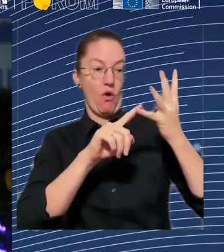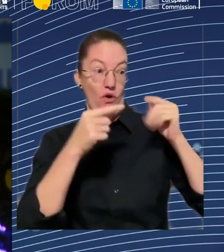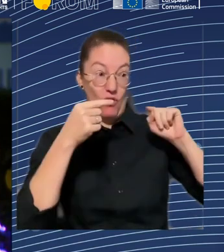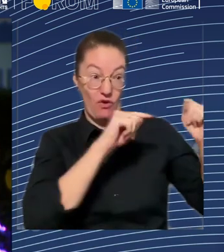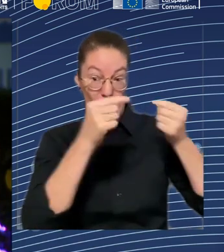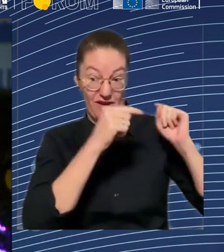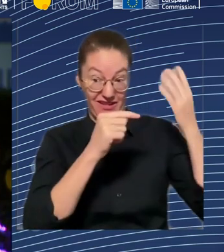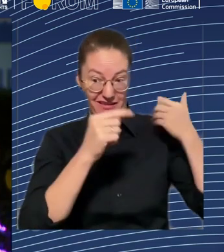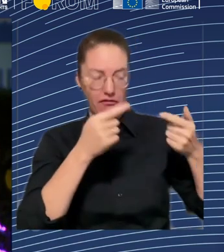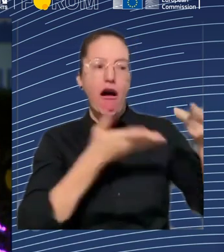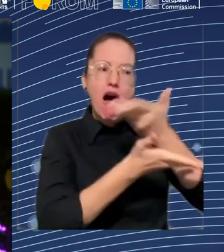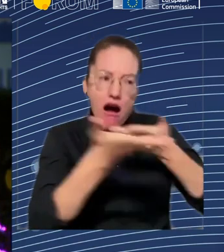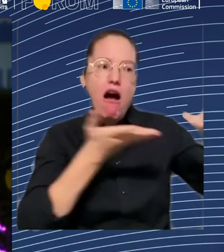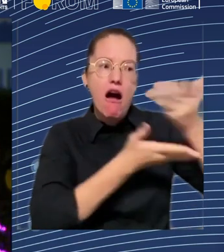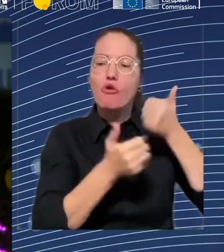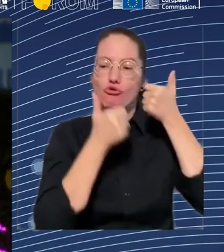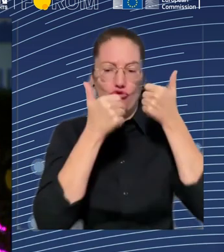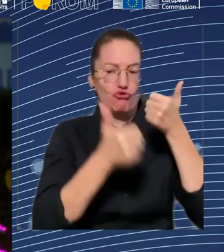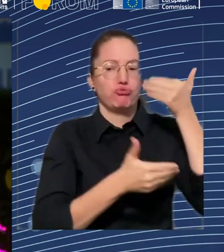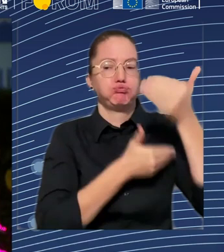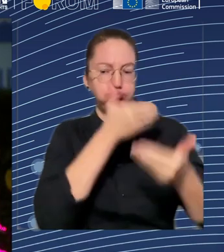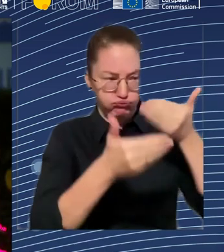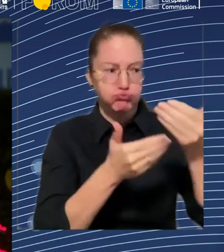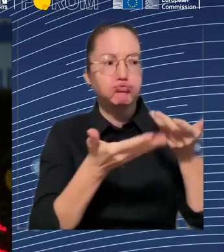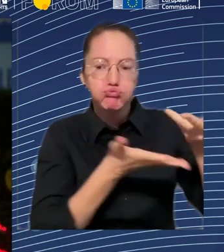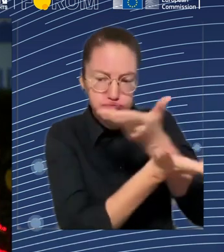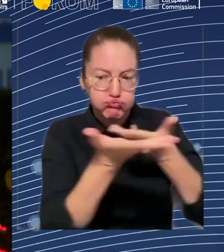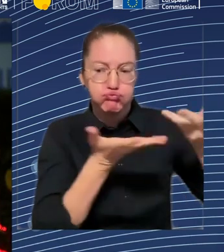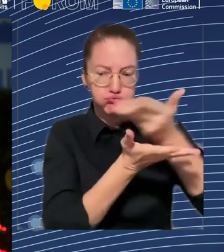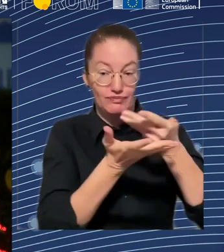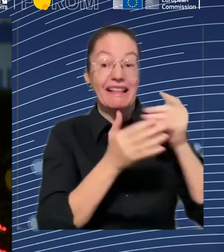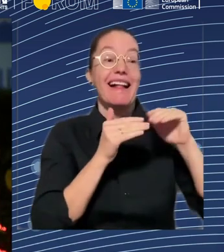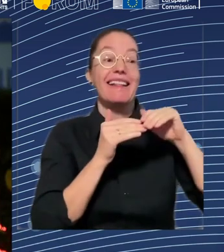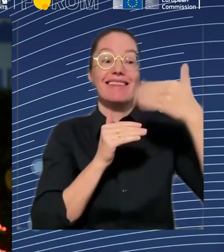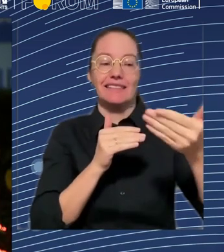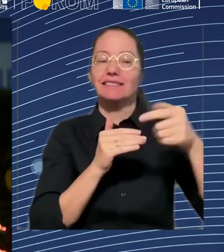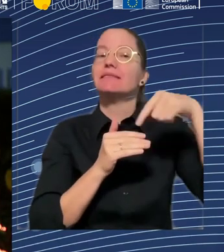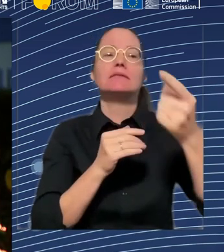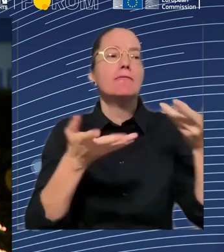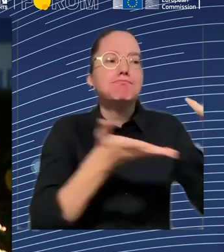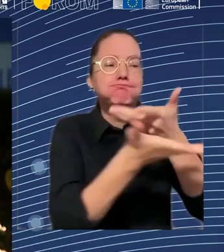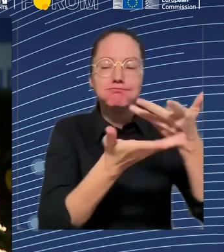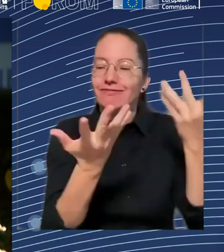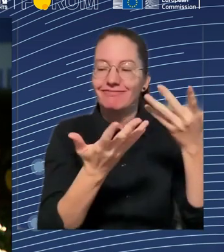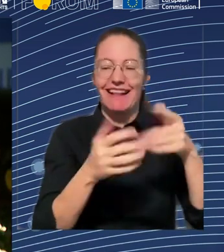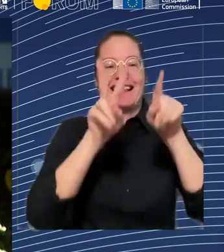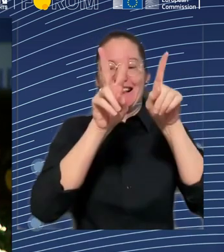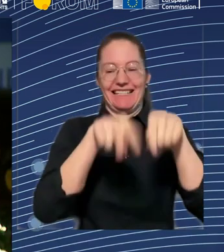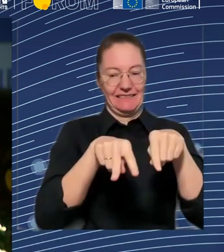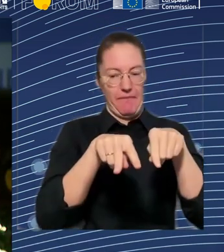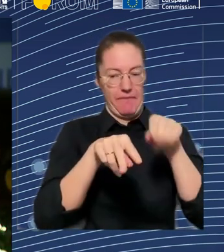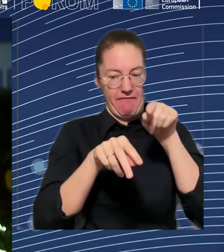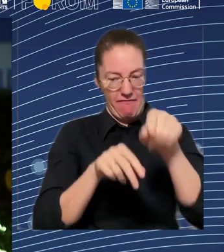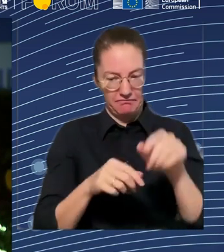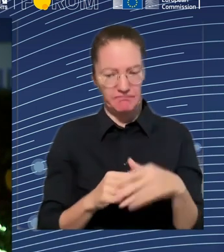going to try to speed this up because I'm a bit long, but it's a fascinating subject. We could spend all morning on it. It's a